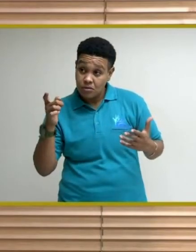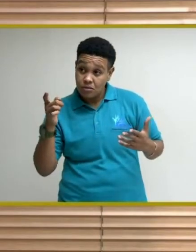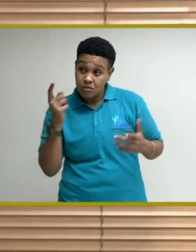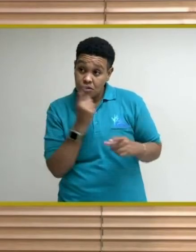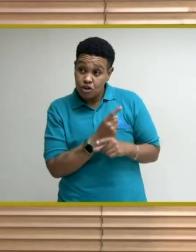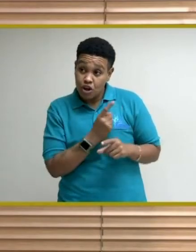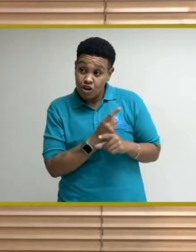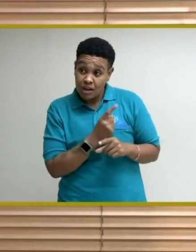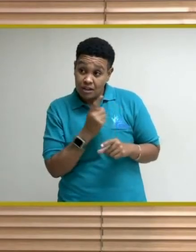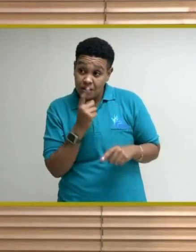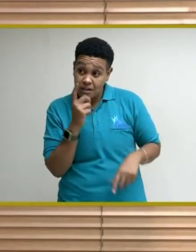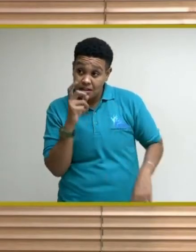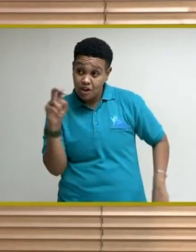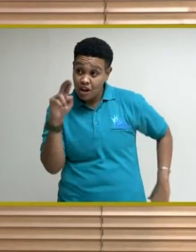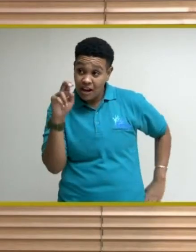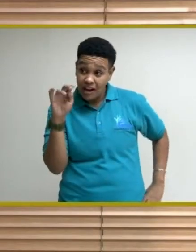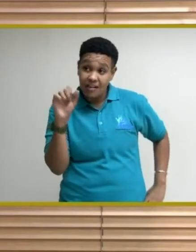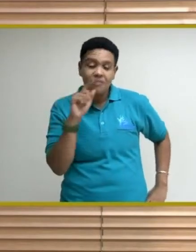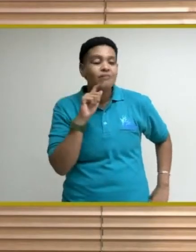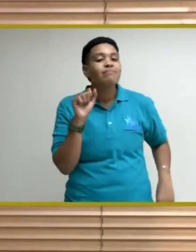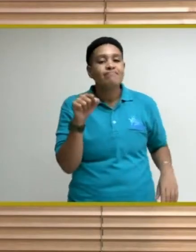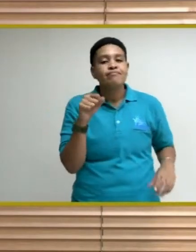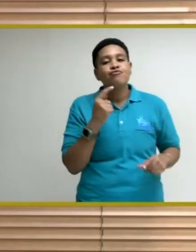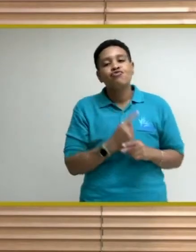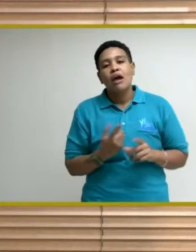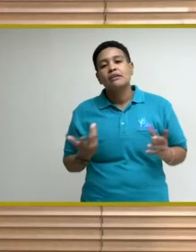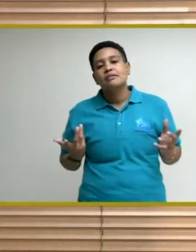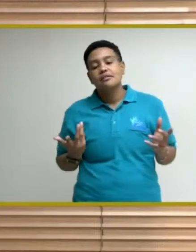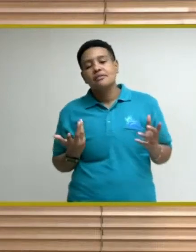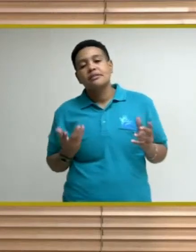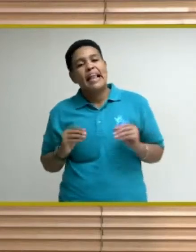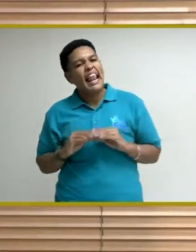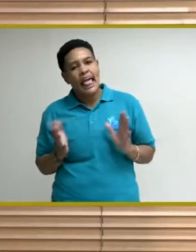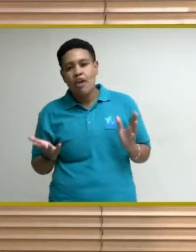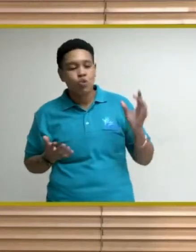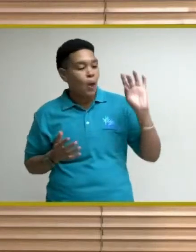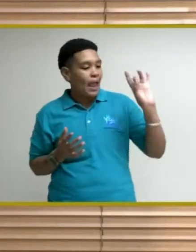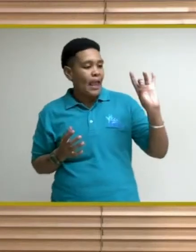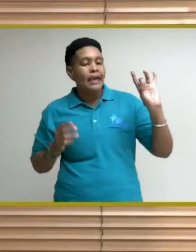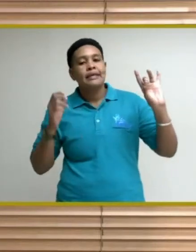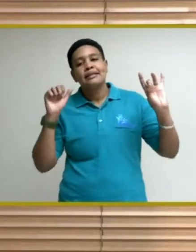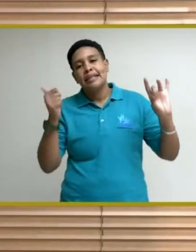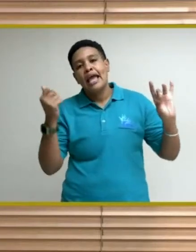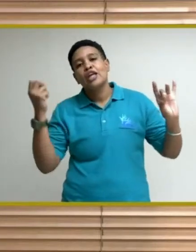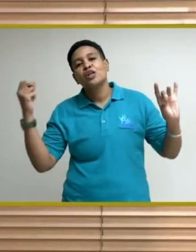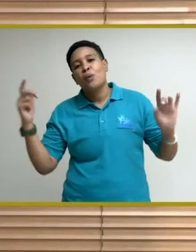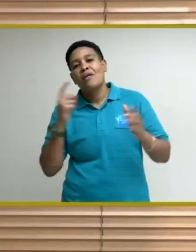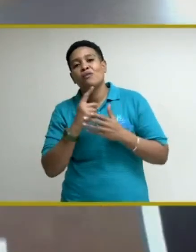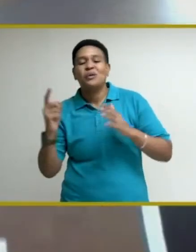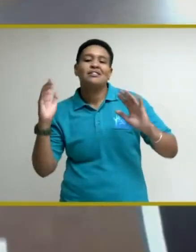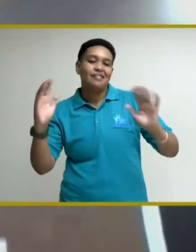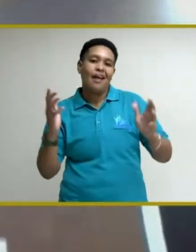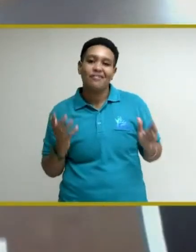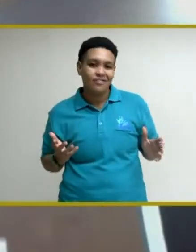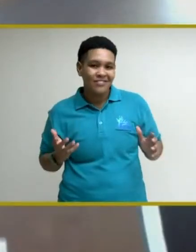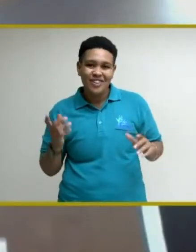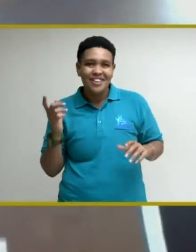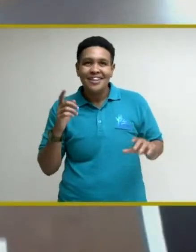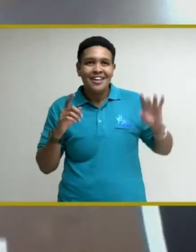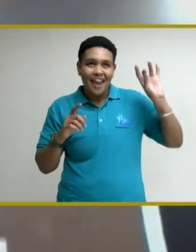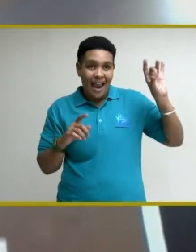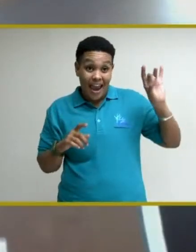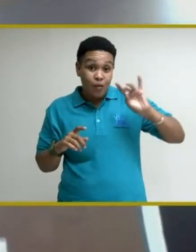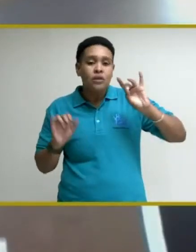correct, Dr. Ennis? I just want to be clear because absolutely, sir. Okay. Very clear. So there are still a lot of persons waiting, as